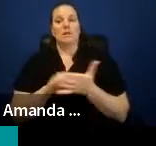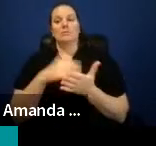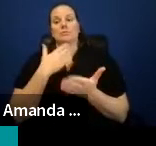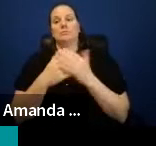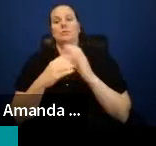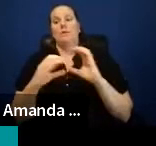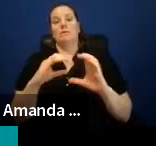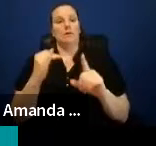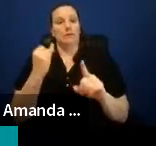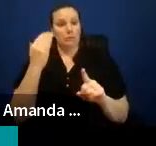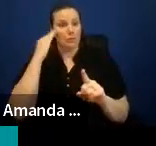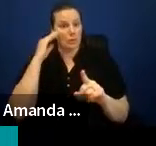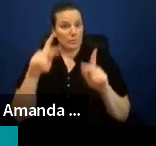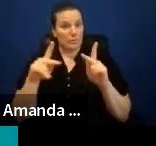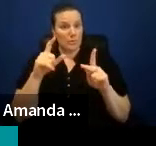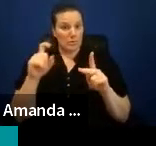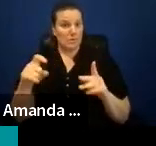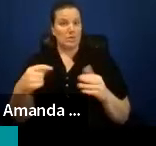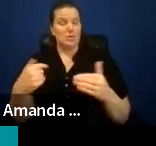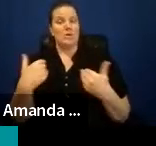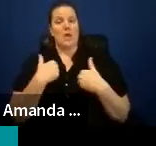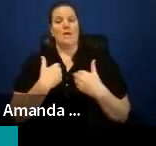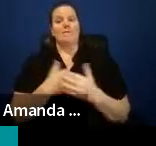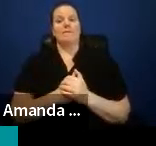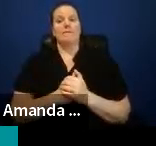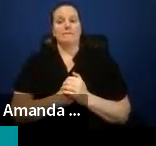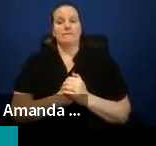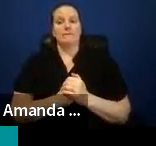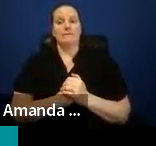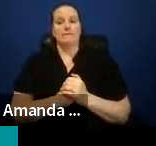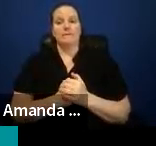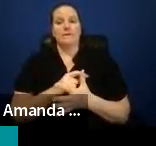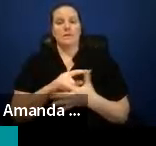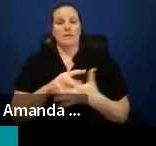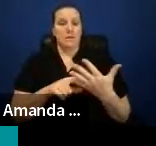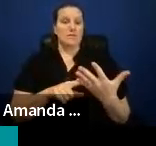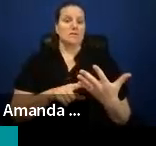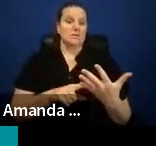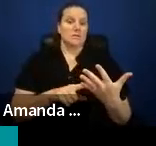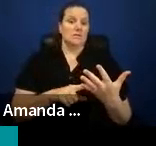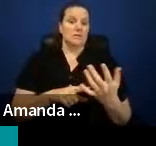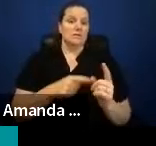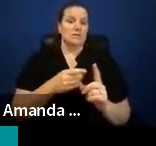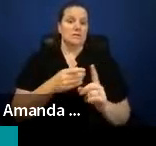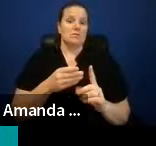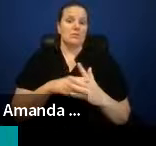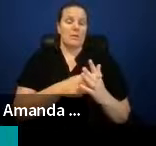some folks who need to have this primer before we have the